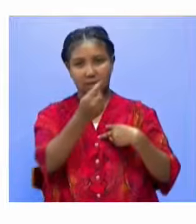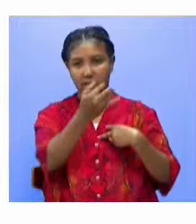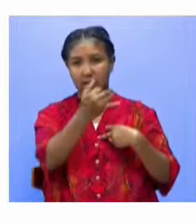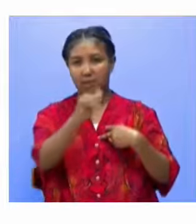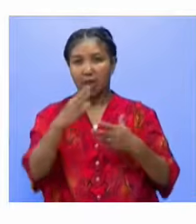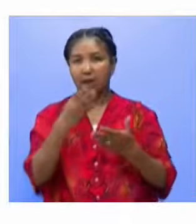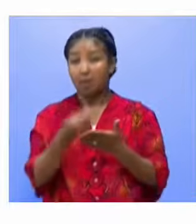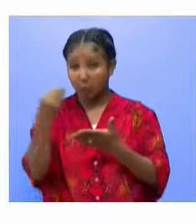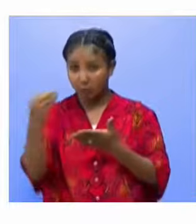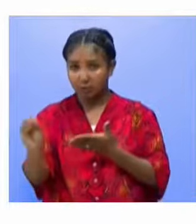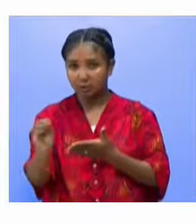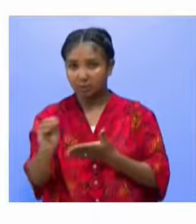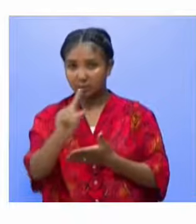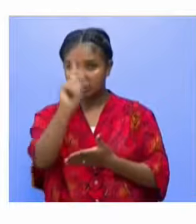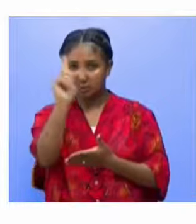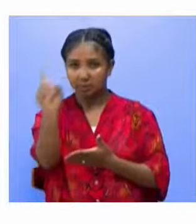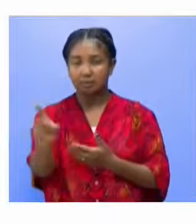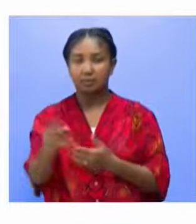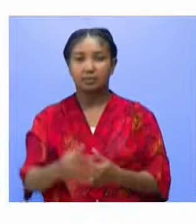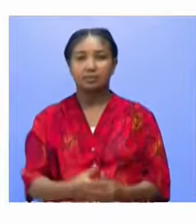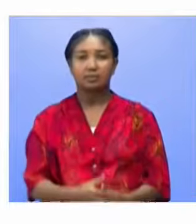both?